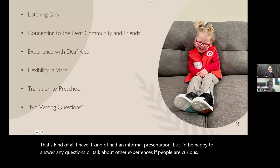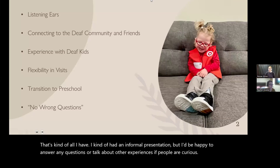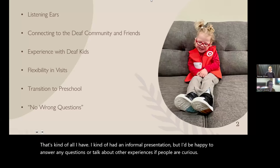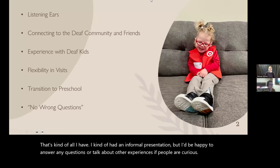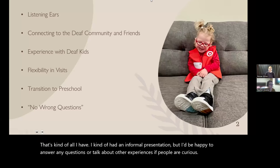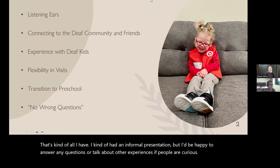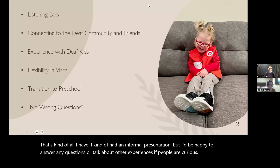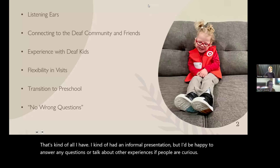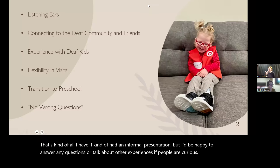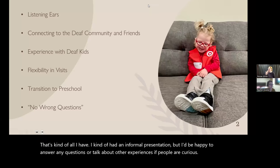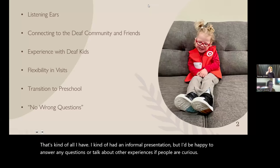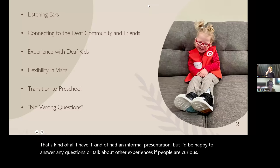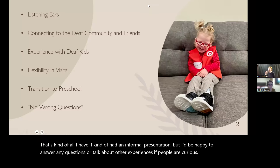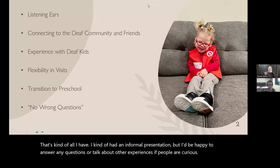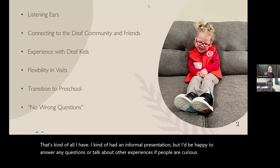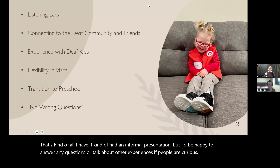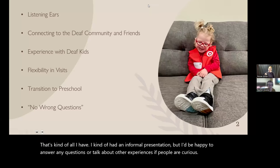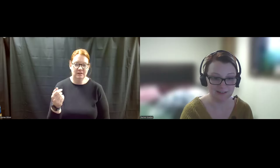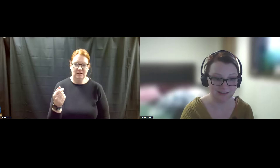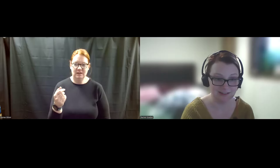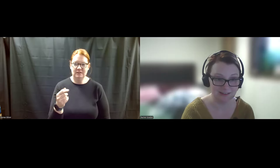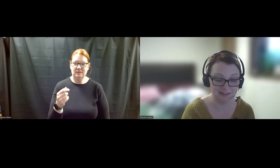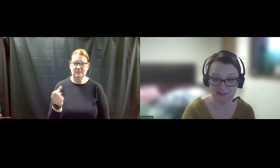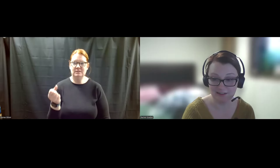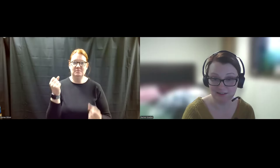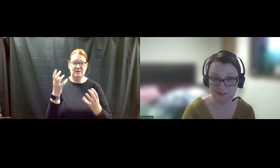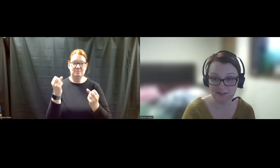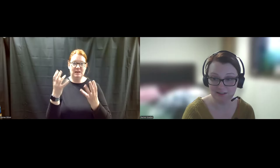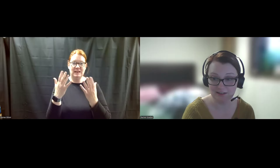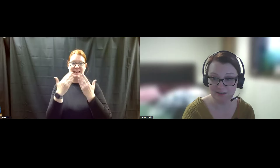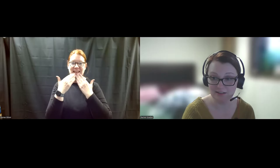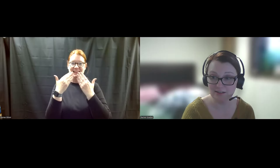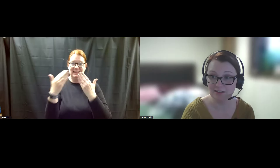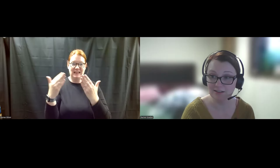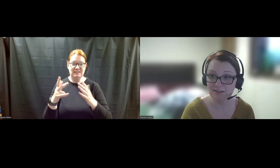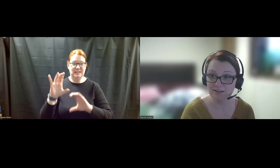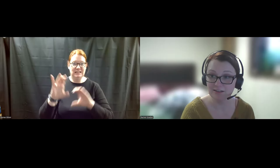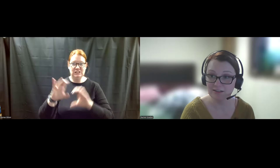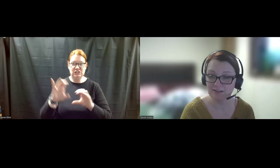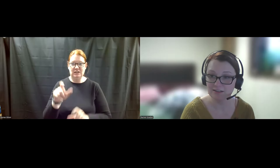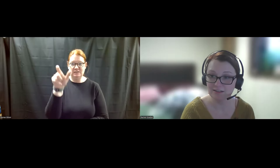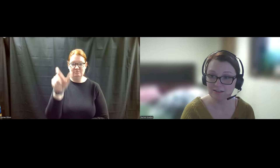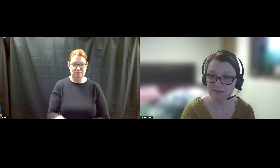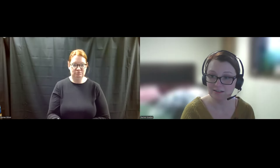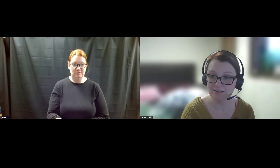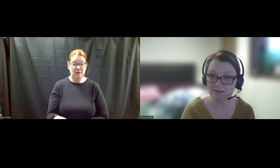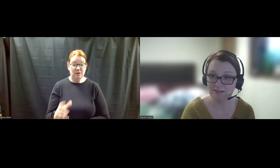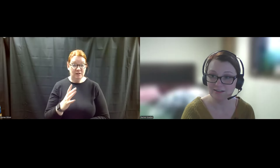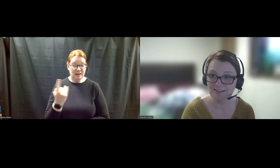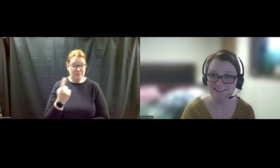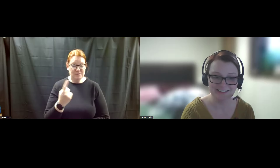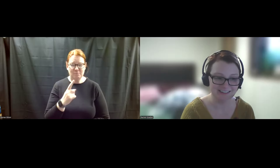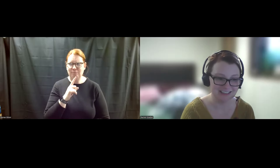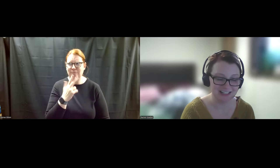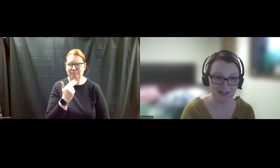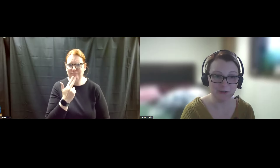Thank you so much for sharing. And there's lots of thanks in the in the chat too. And everyone's saying how adorable she